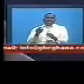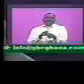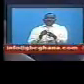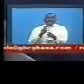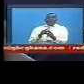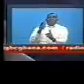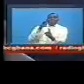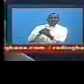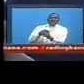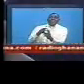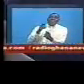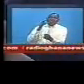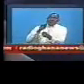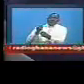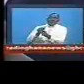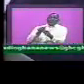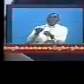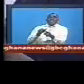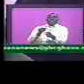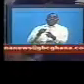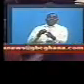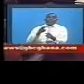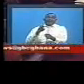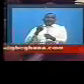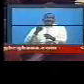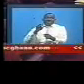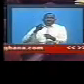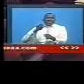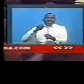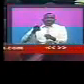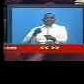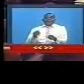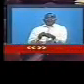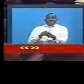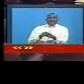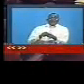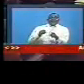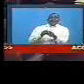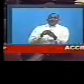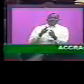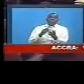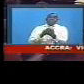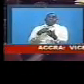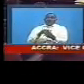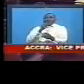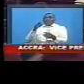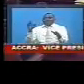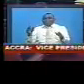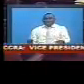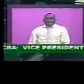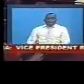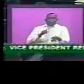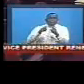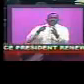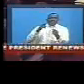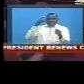NDC, filed a joint affidavit with the first respondent, counsel for the first respondent, Mr. Tony Letha, had already done that for